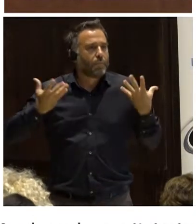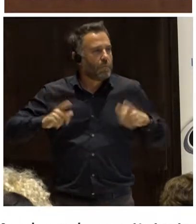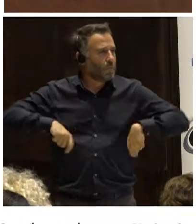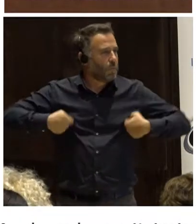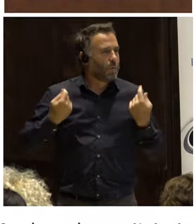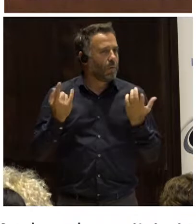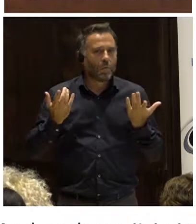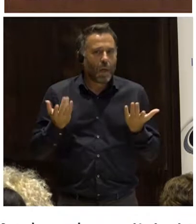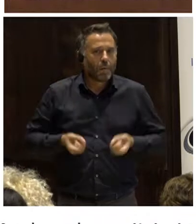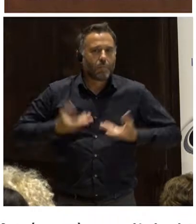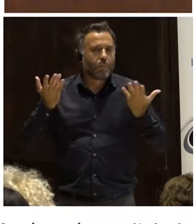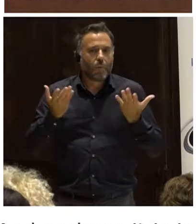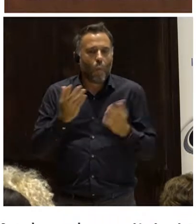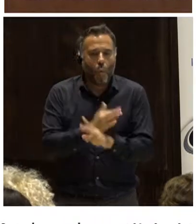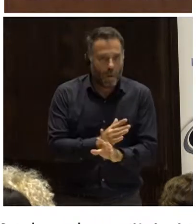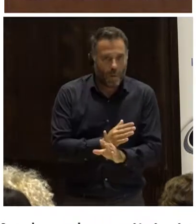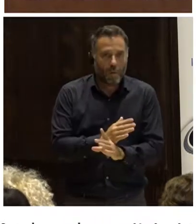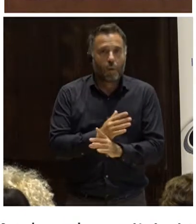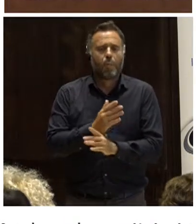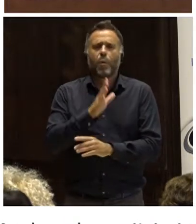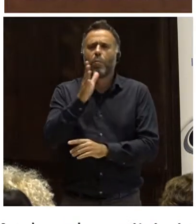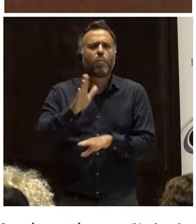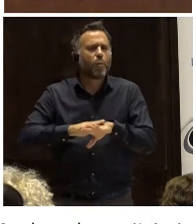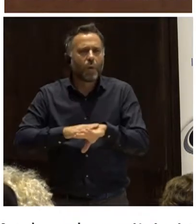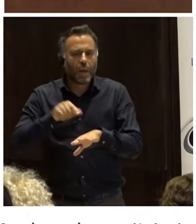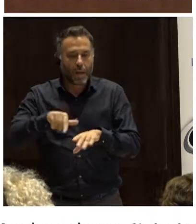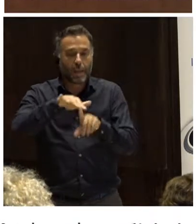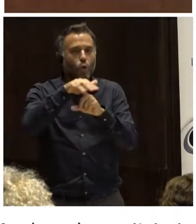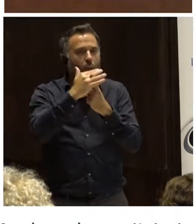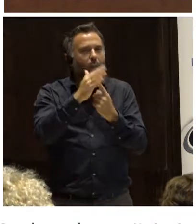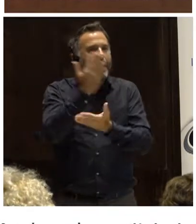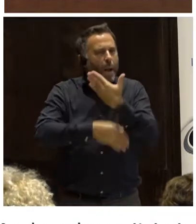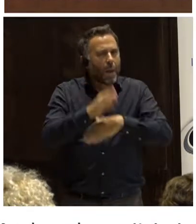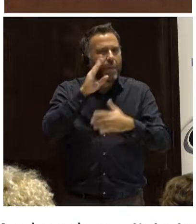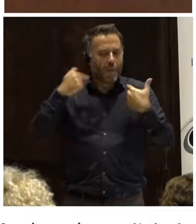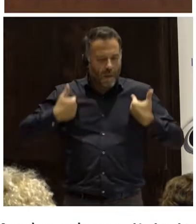important in this context we are discussing? Because